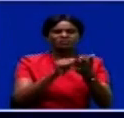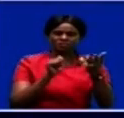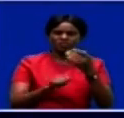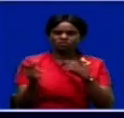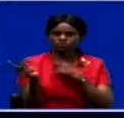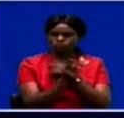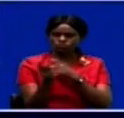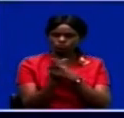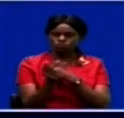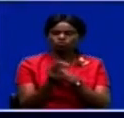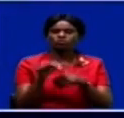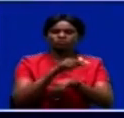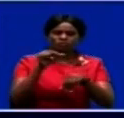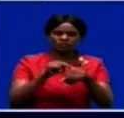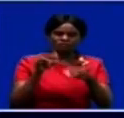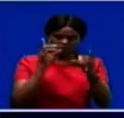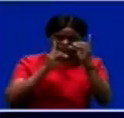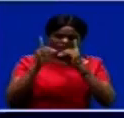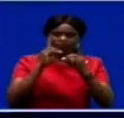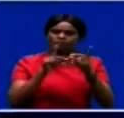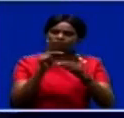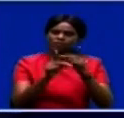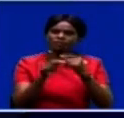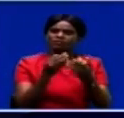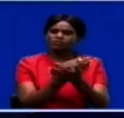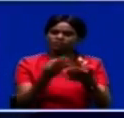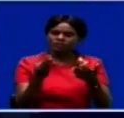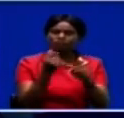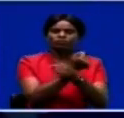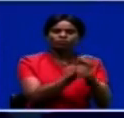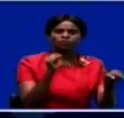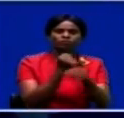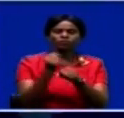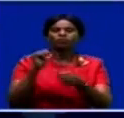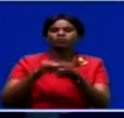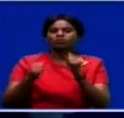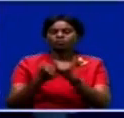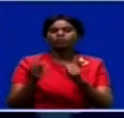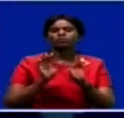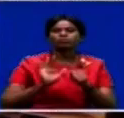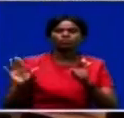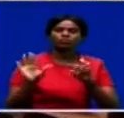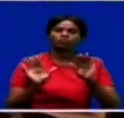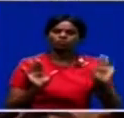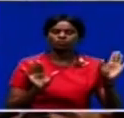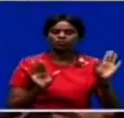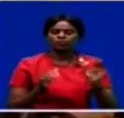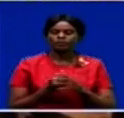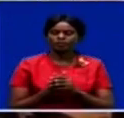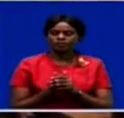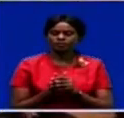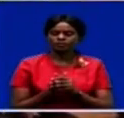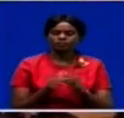two parties with a national dialogue process if they fail to resolve their differences. The key